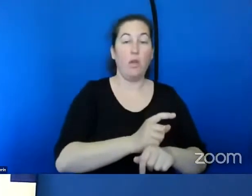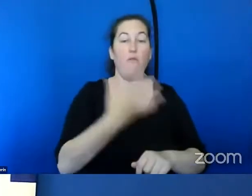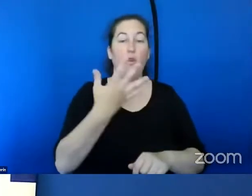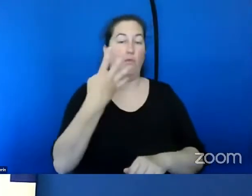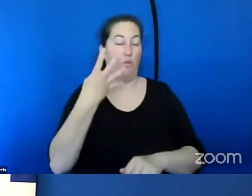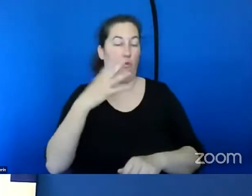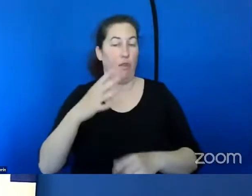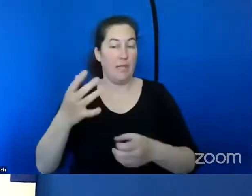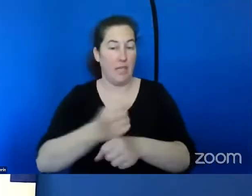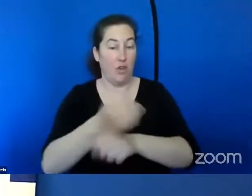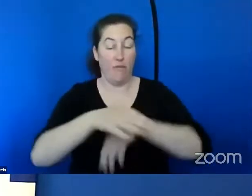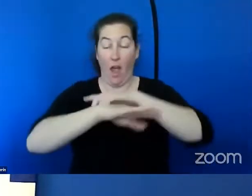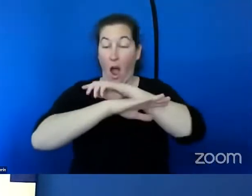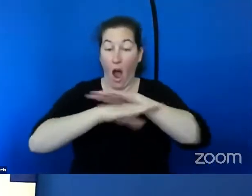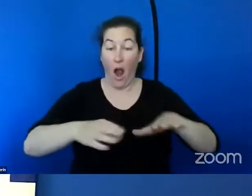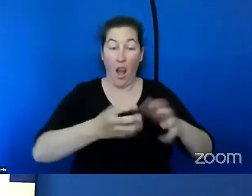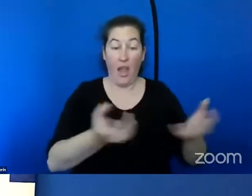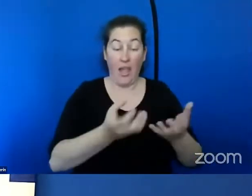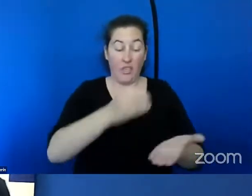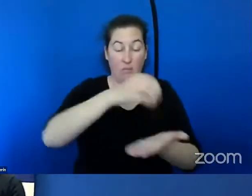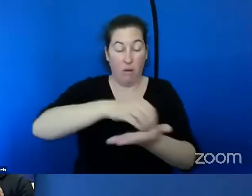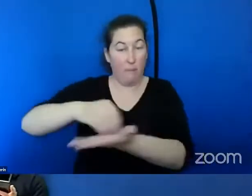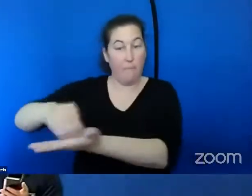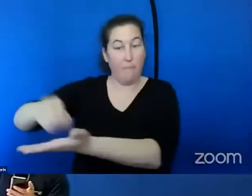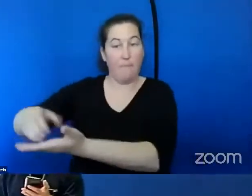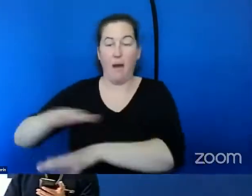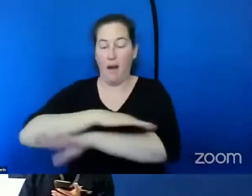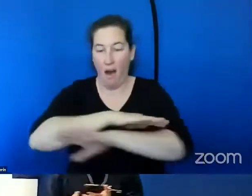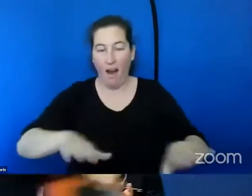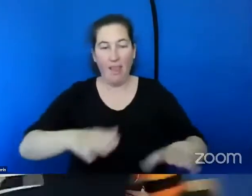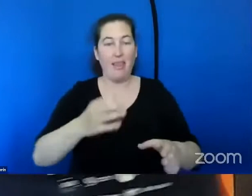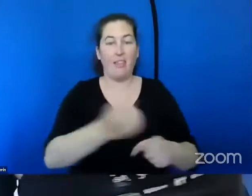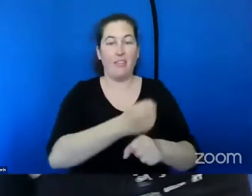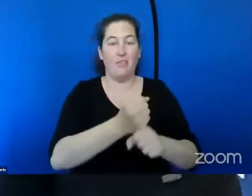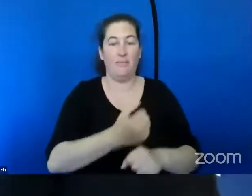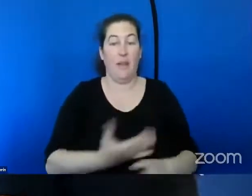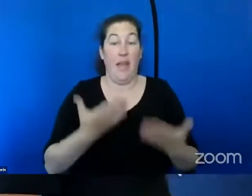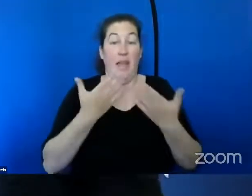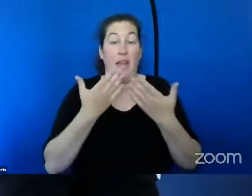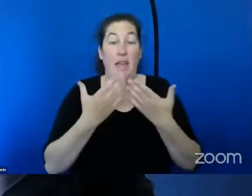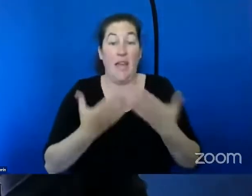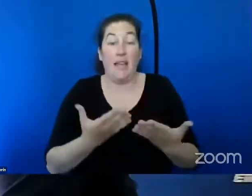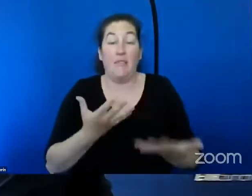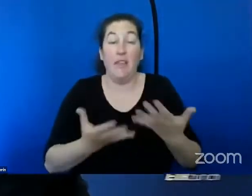5, 4, 3, and away he goes. Right.